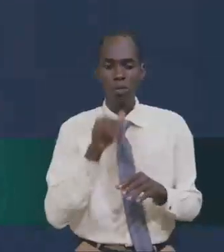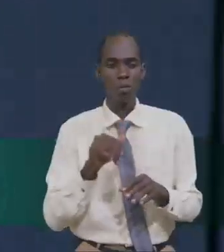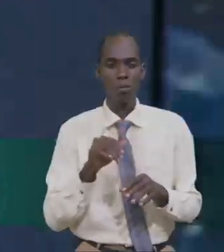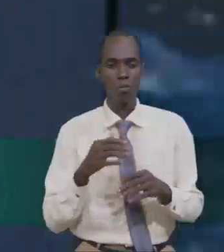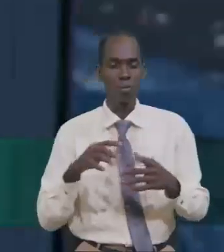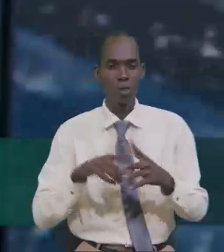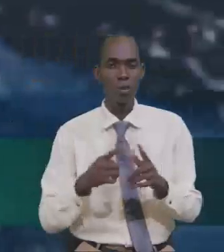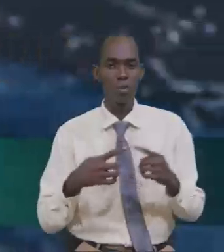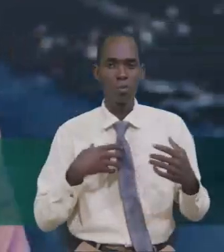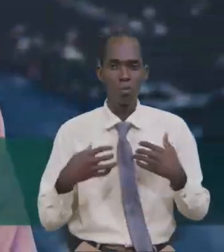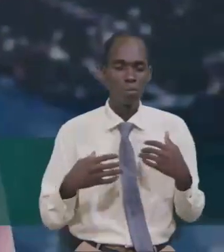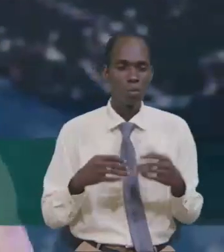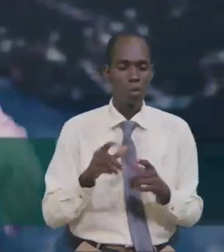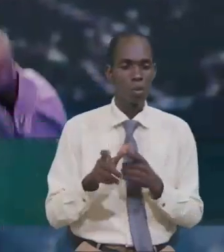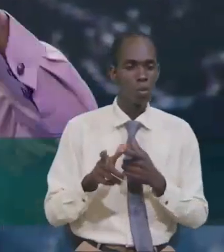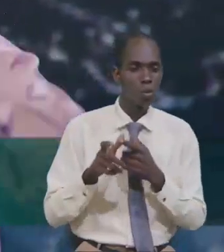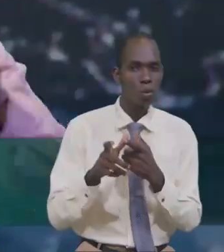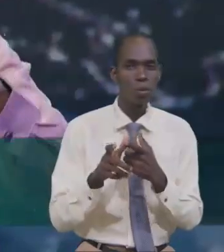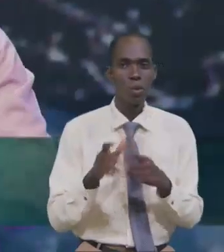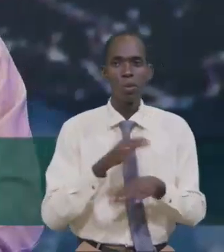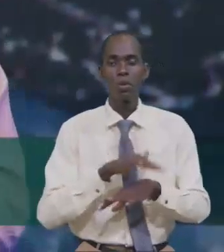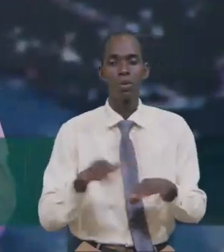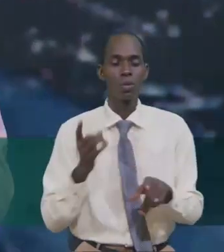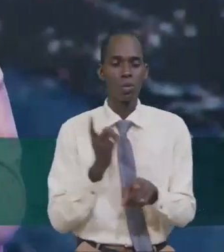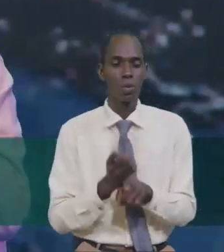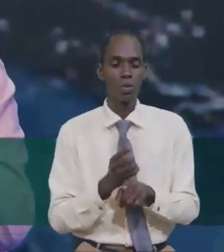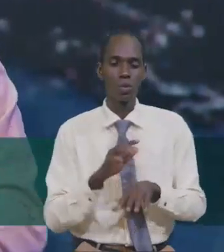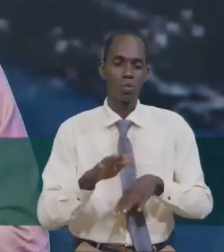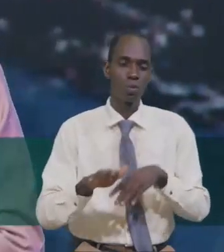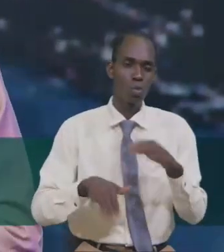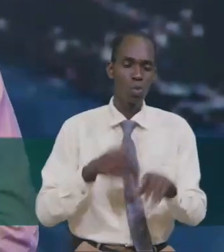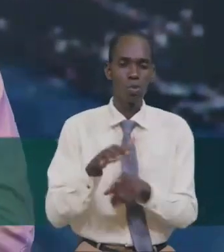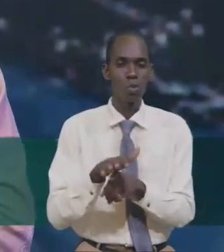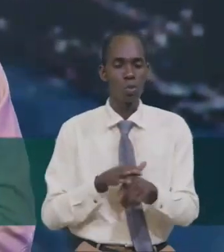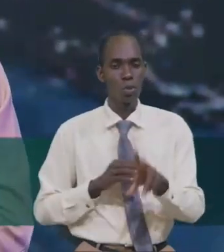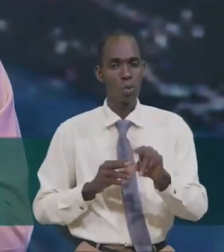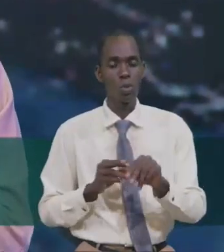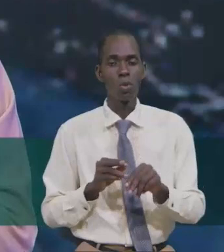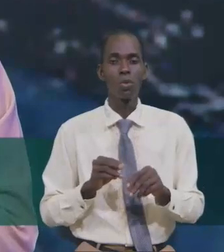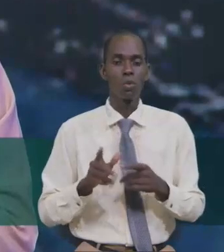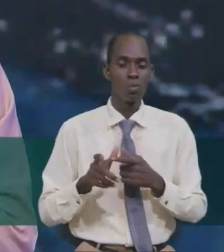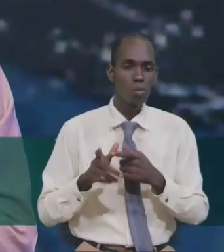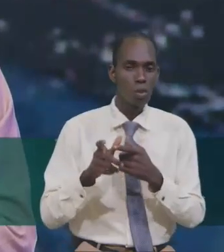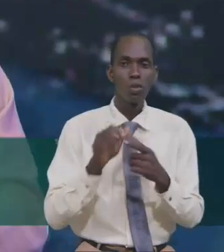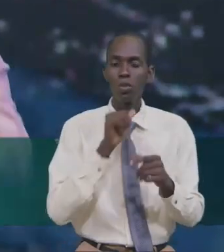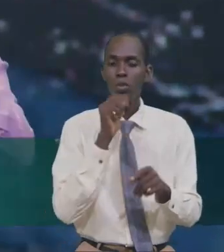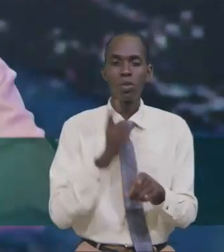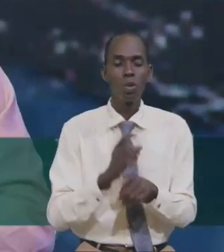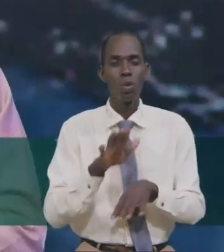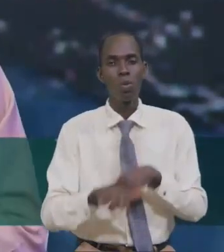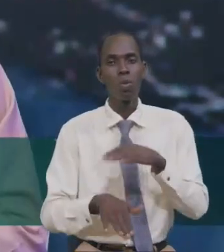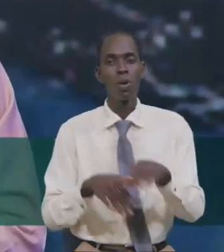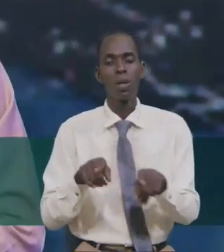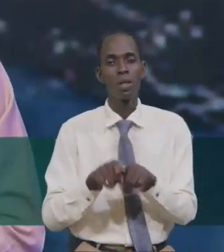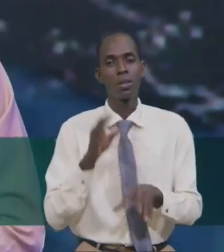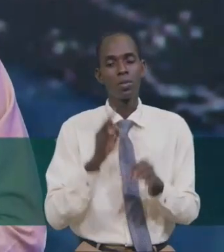walk as if you are in leisure. Run, so run that ye may obtain. That's what we